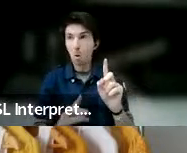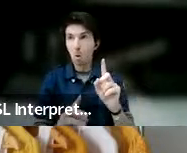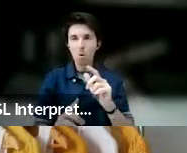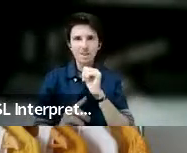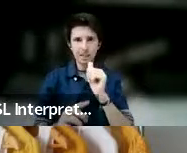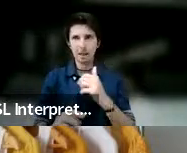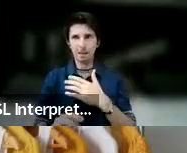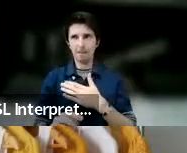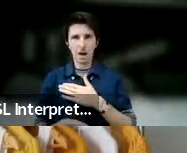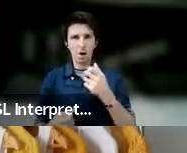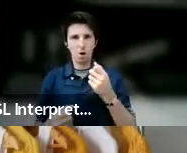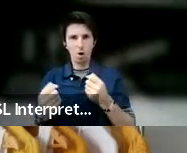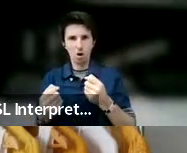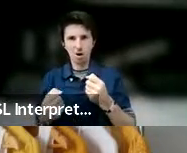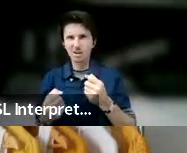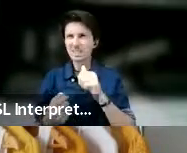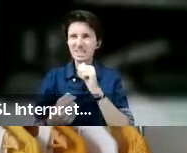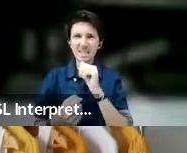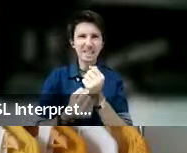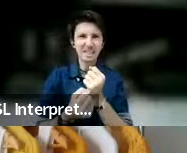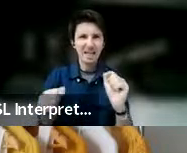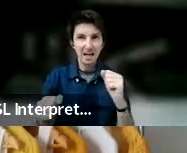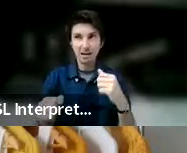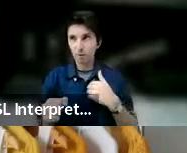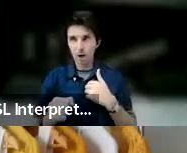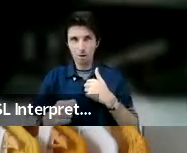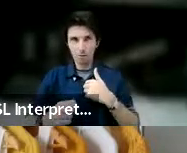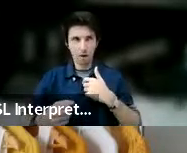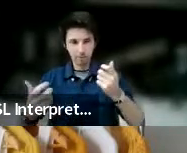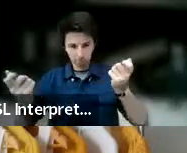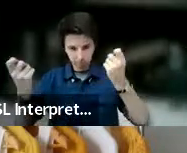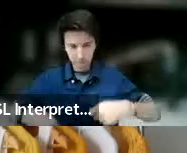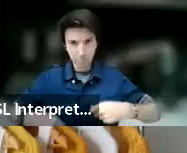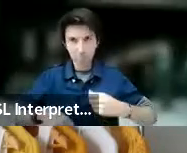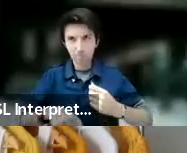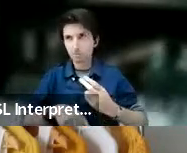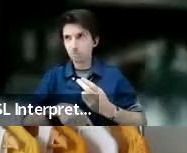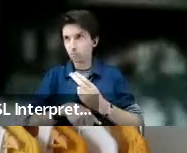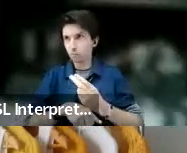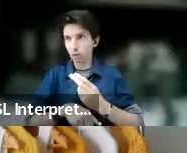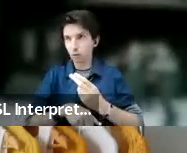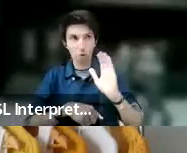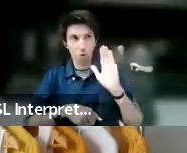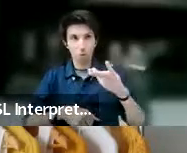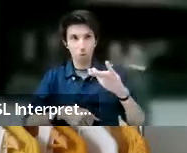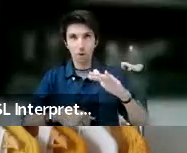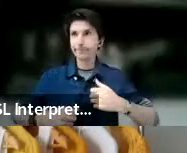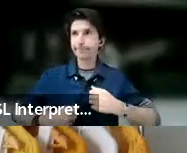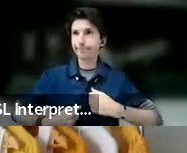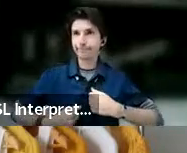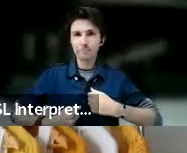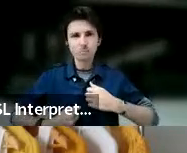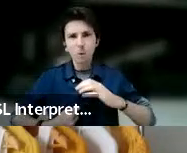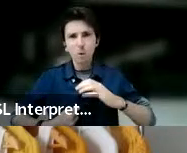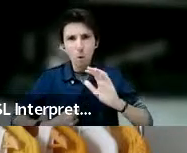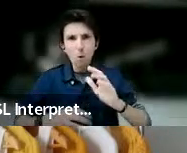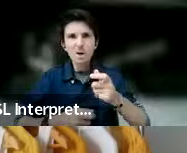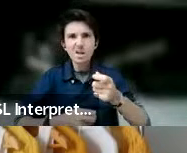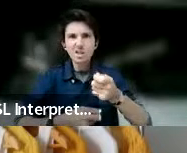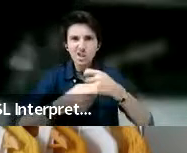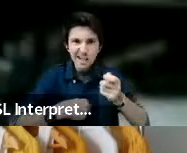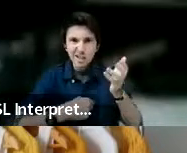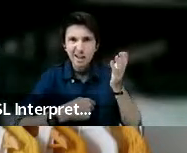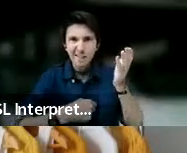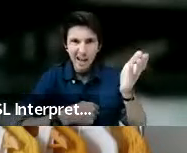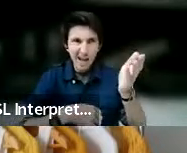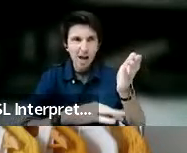isn't really safe or feasible for me to do that. And then at that point in time, most likely the background actor is going to